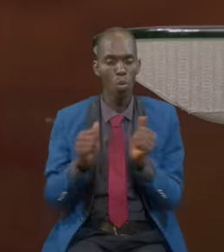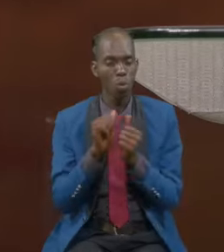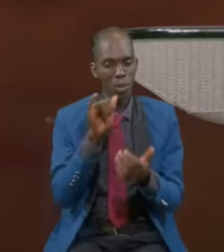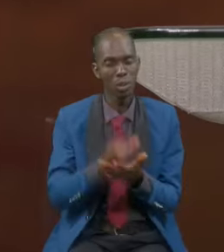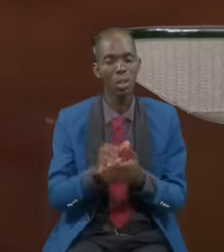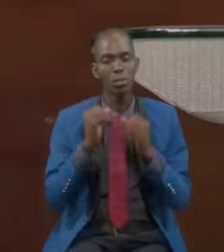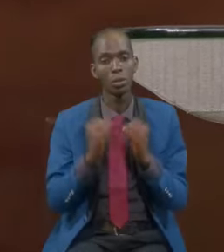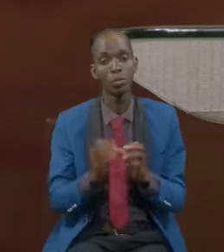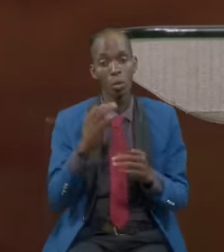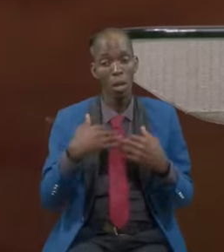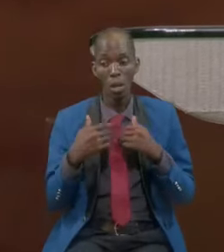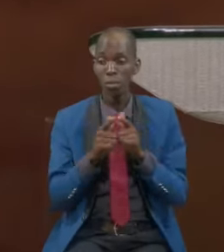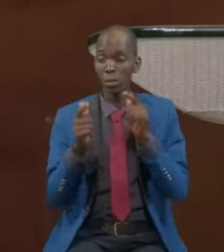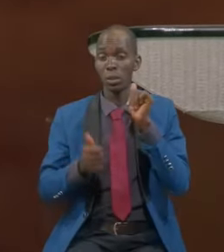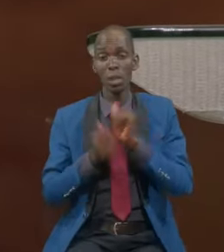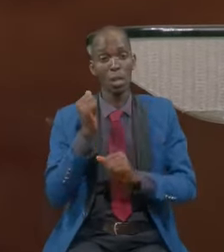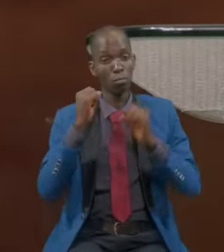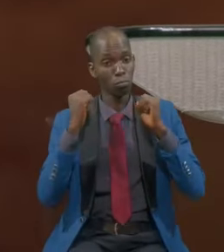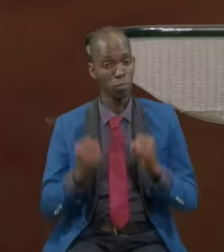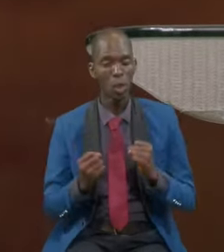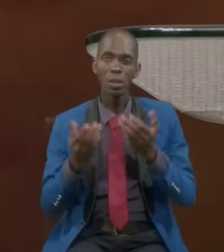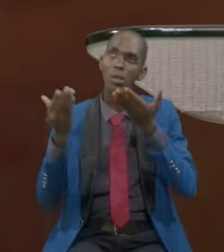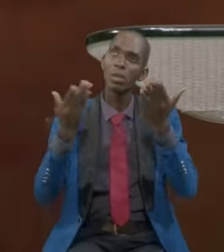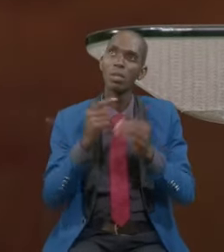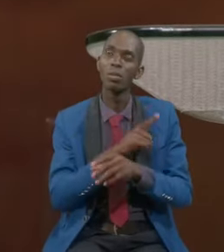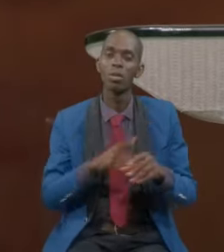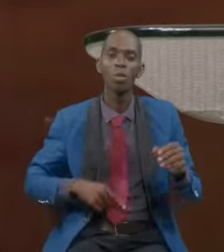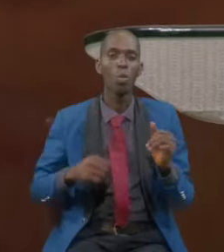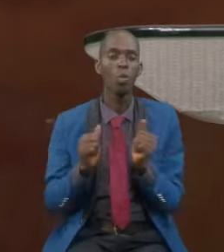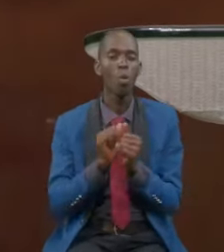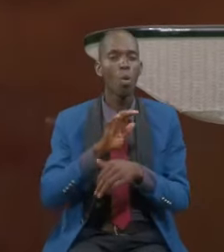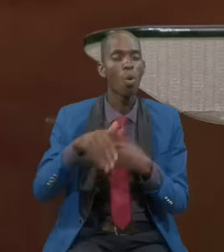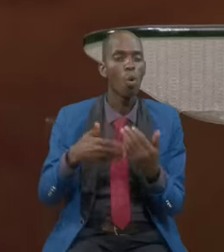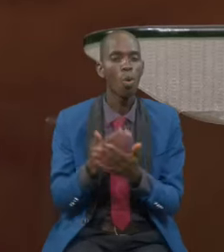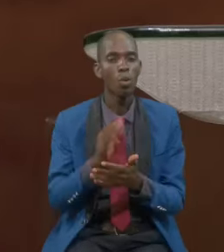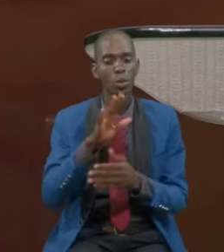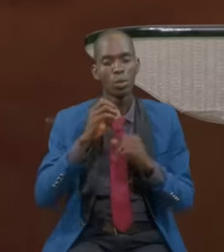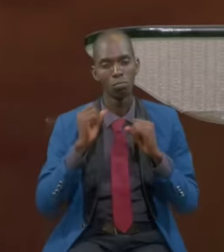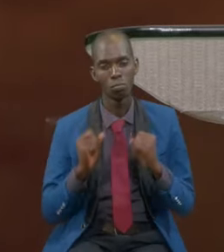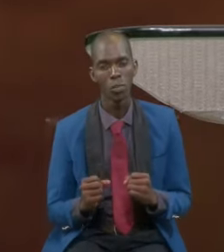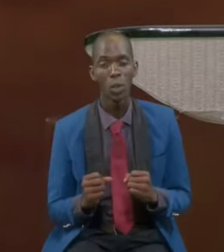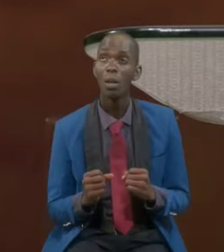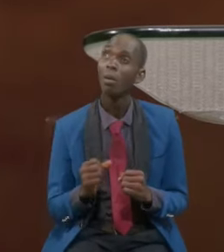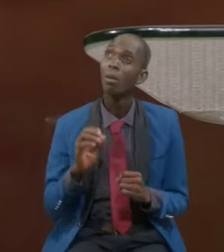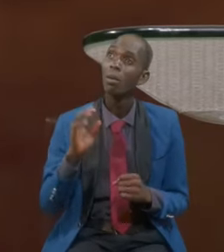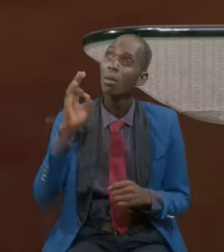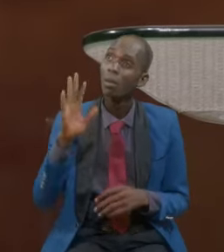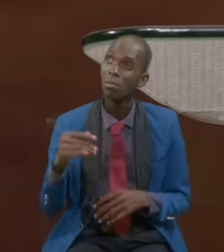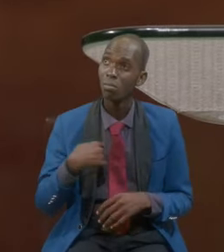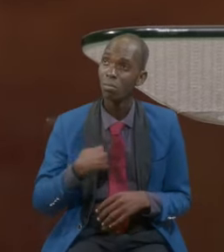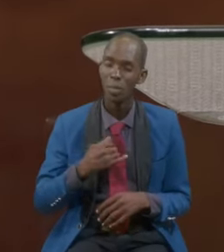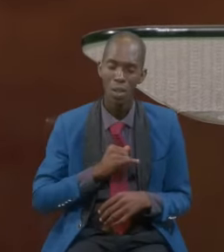greater strength, serve the Lord with all your strength. Pastor, I'm weak